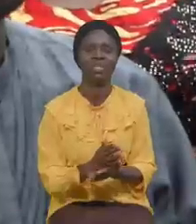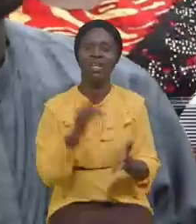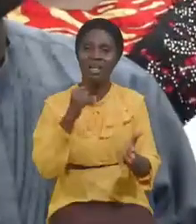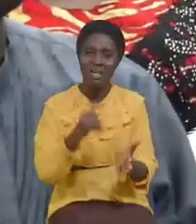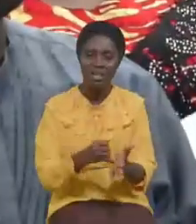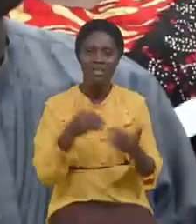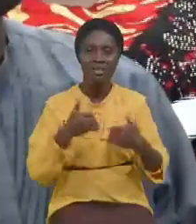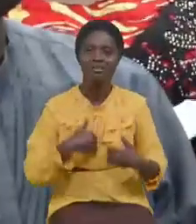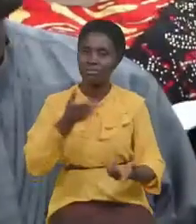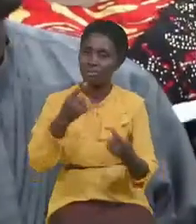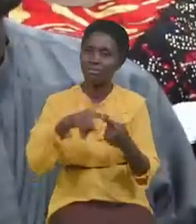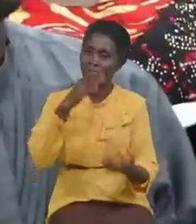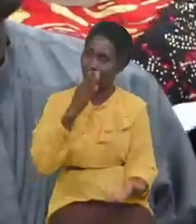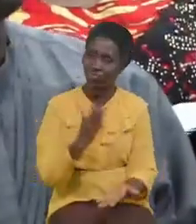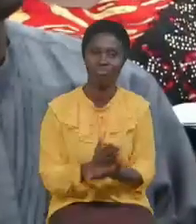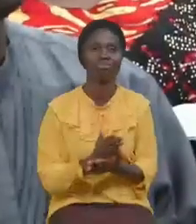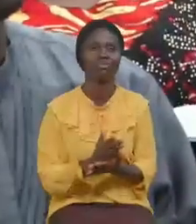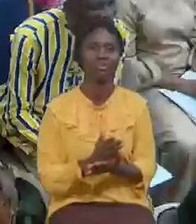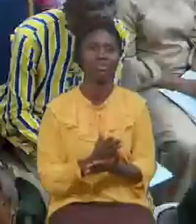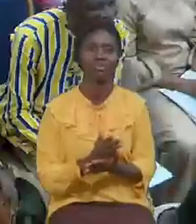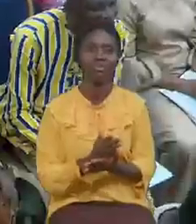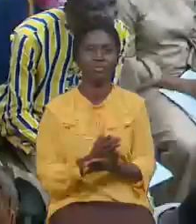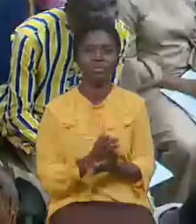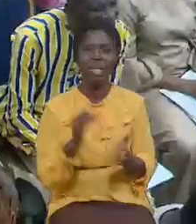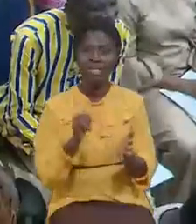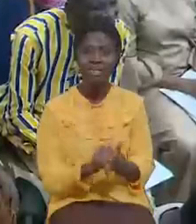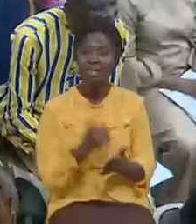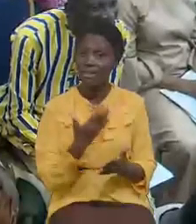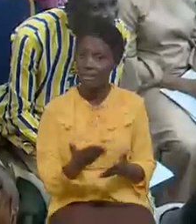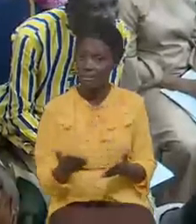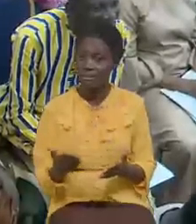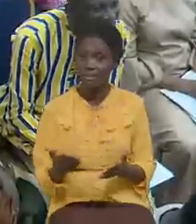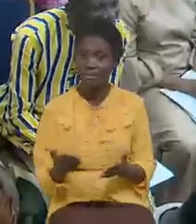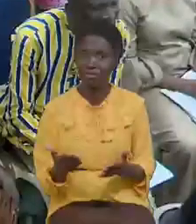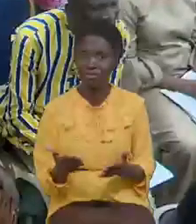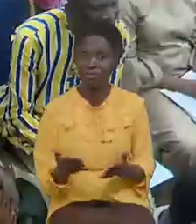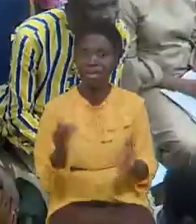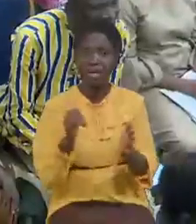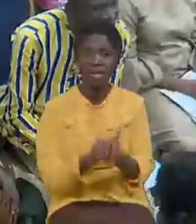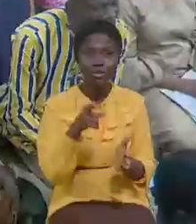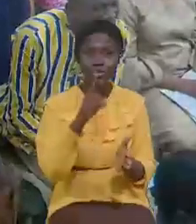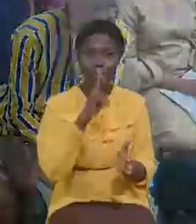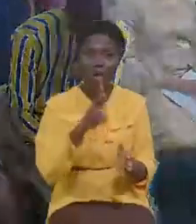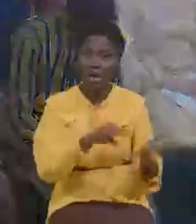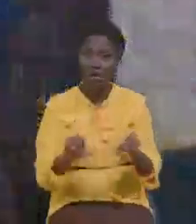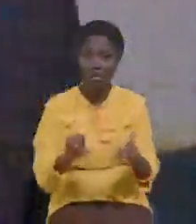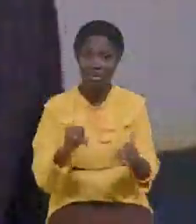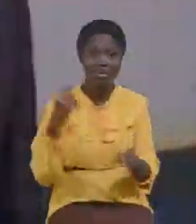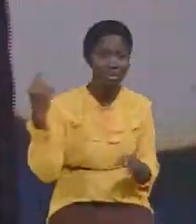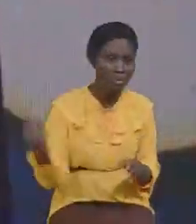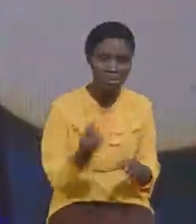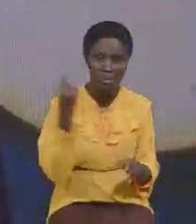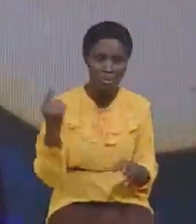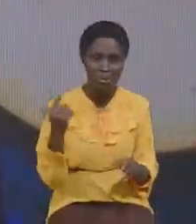Enough is enough. That thing that you've been doing, when you